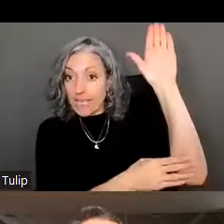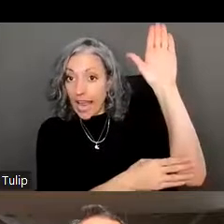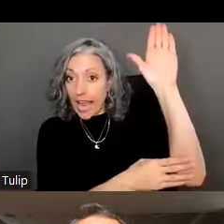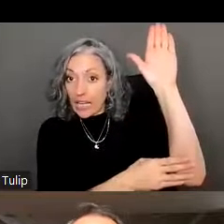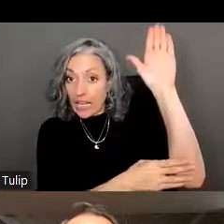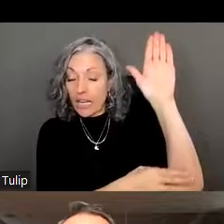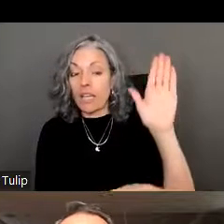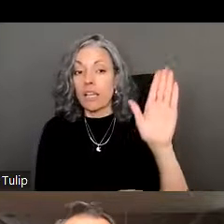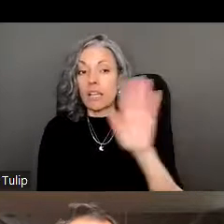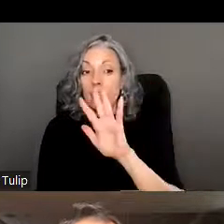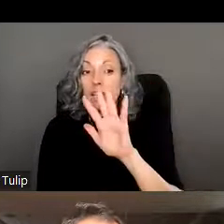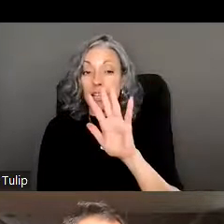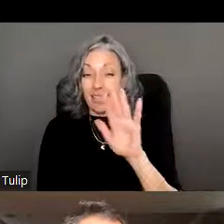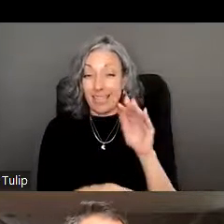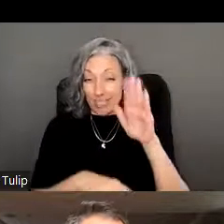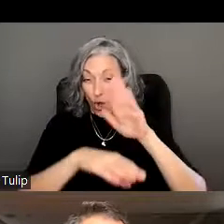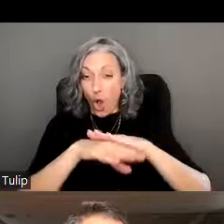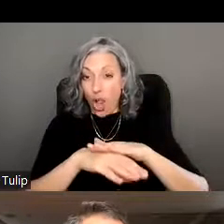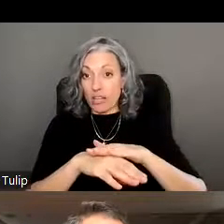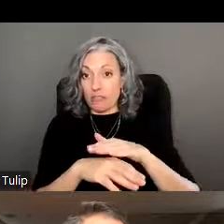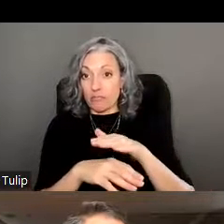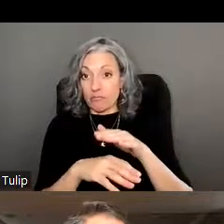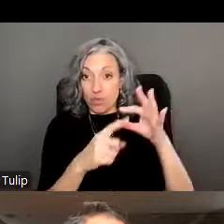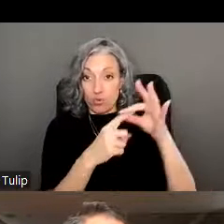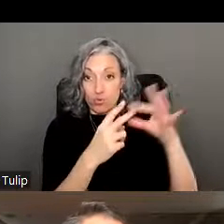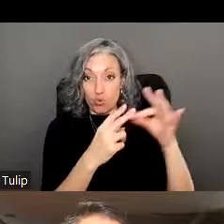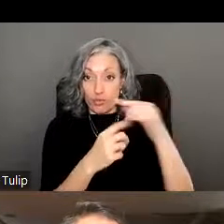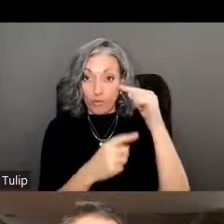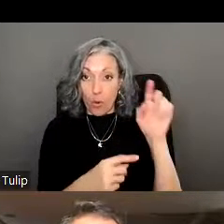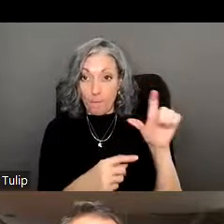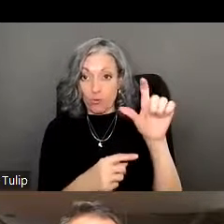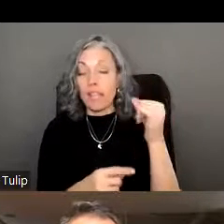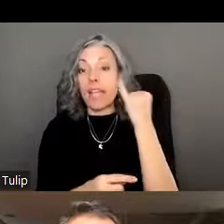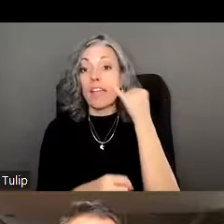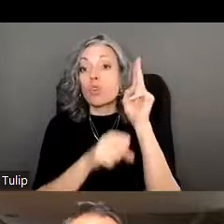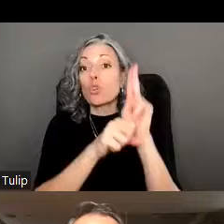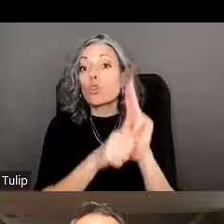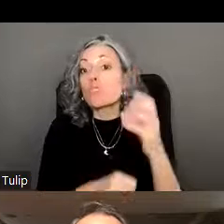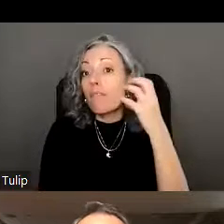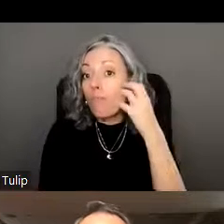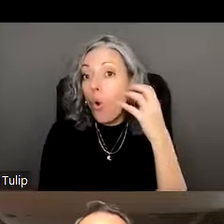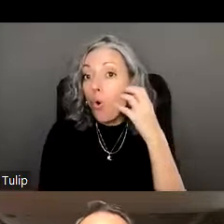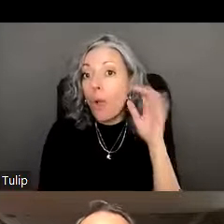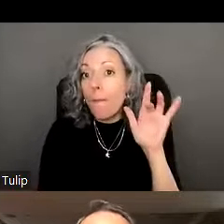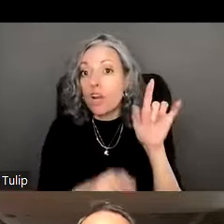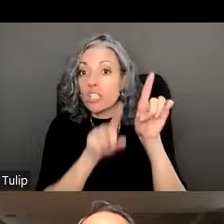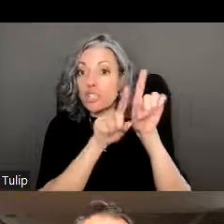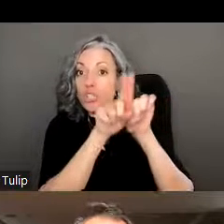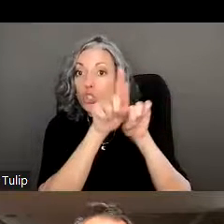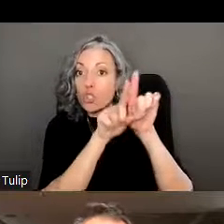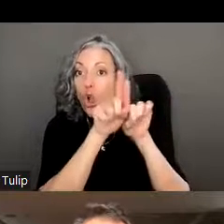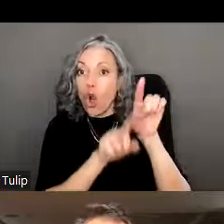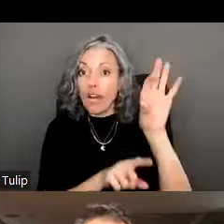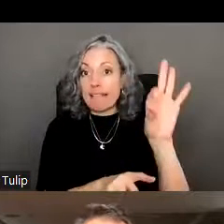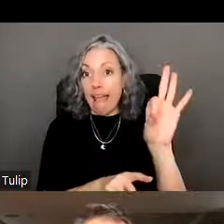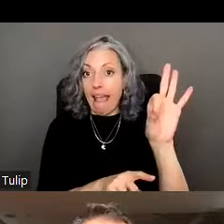part of your Zoom menu of choices. If you're attending by phone, you would press *9 on the